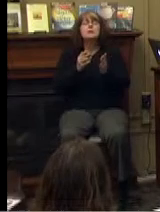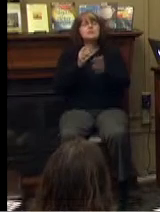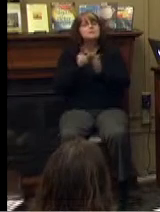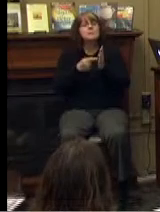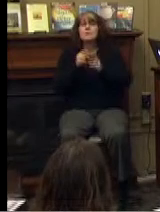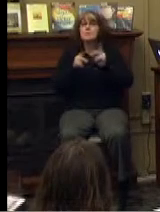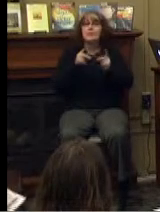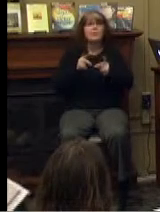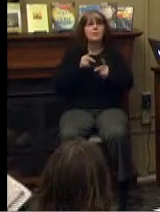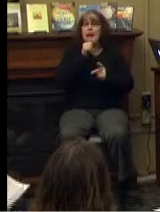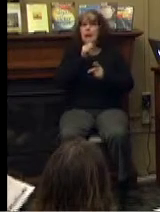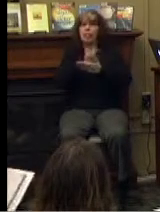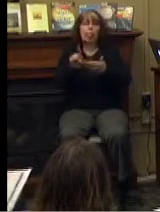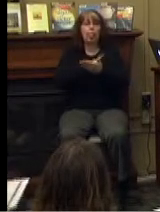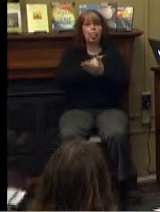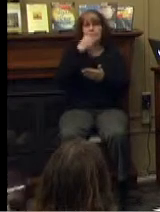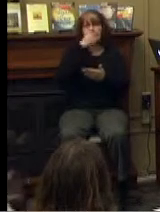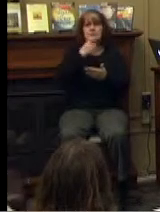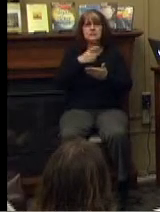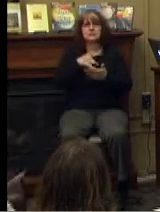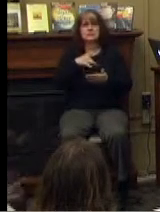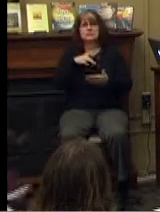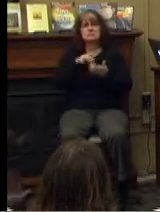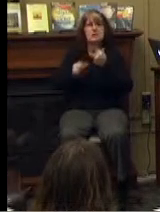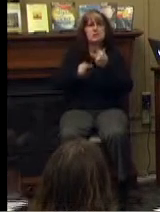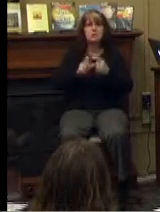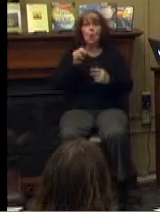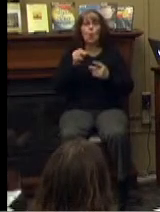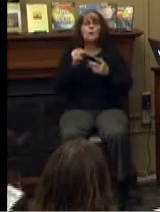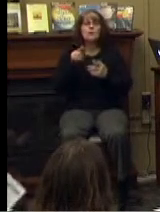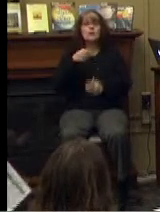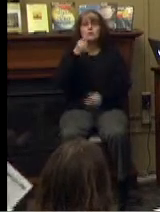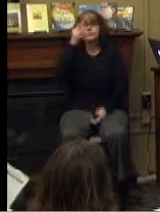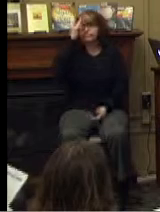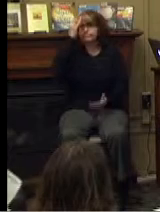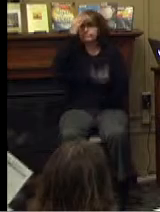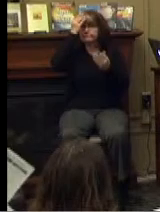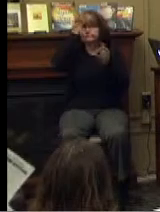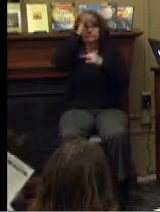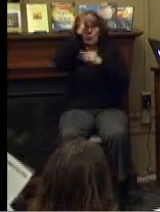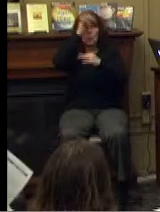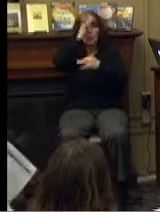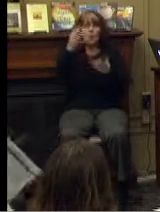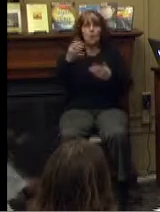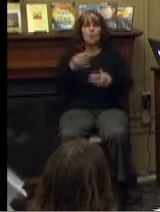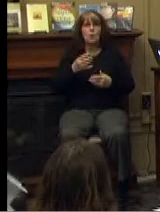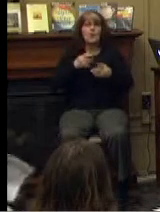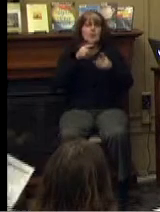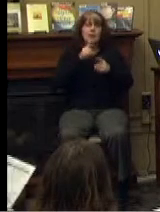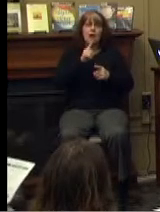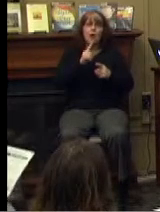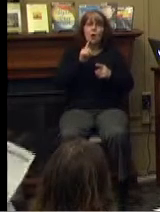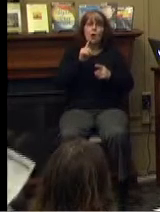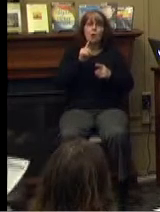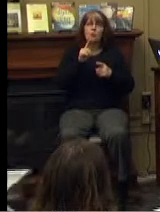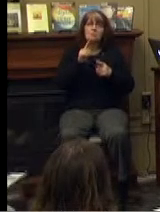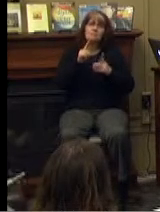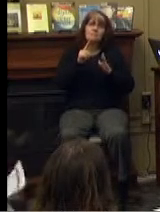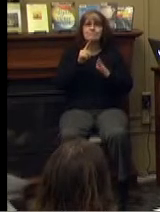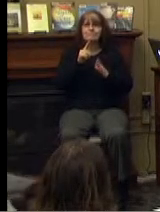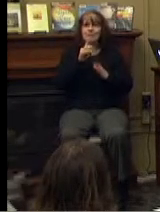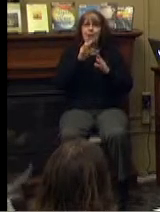just don't know. And they want to know that it's the right thing. They're bold enough to say something, but sometimes it's not the right thing.